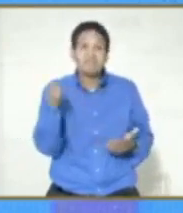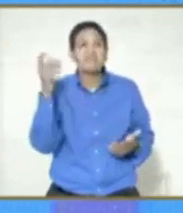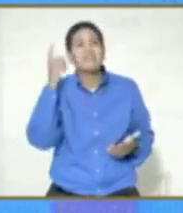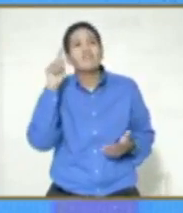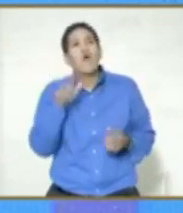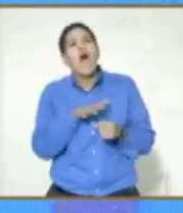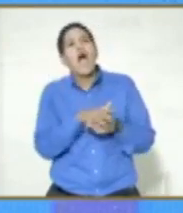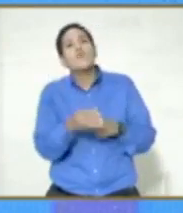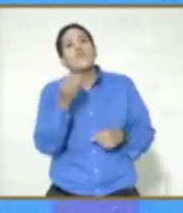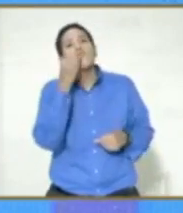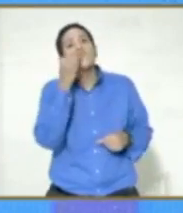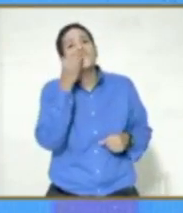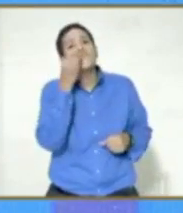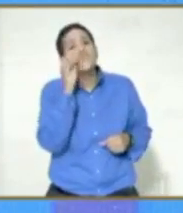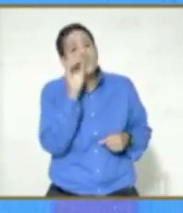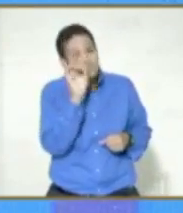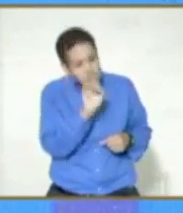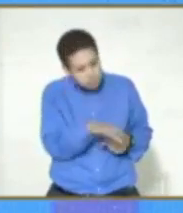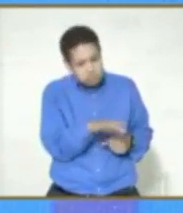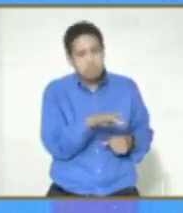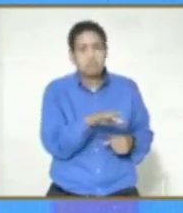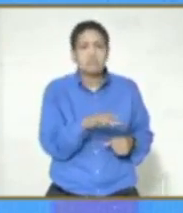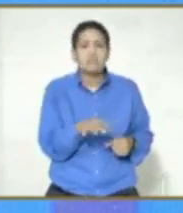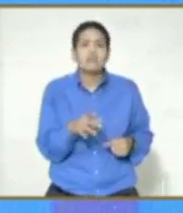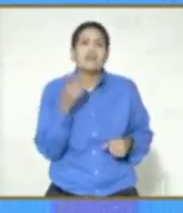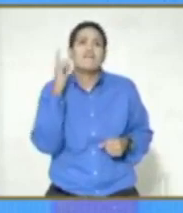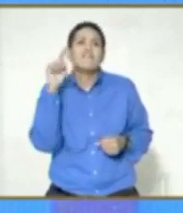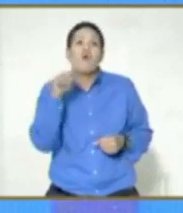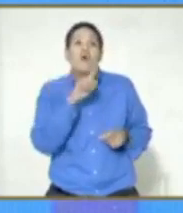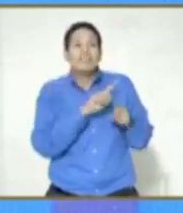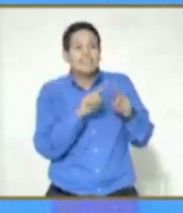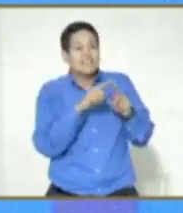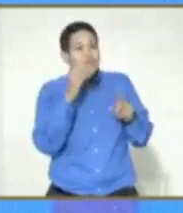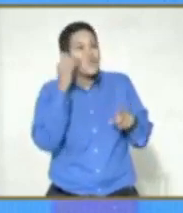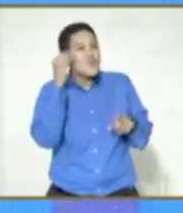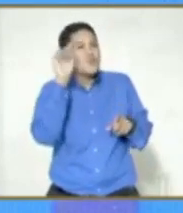ground provisions for the infirmary over the next 2 weeks.